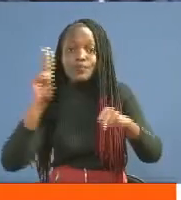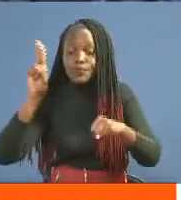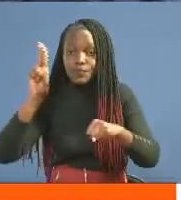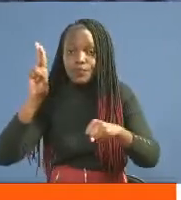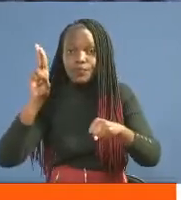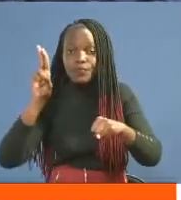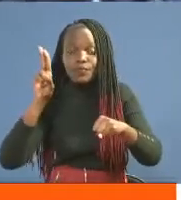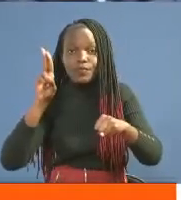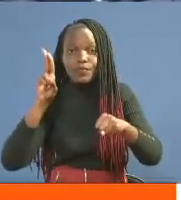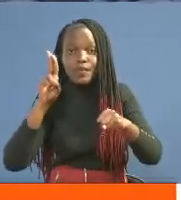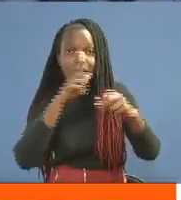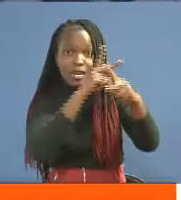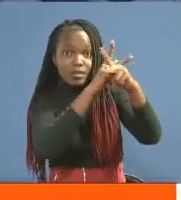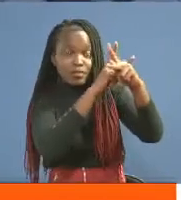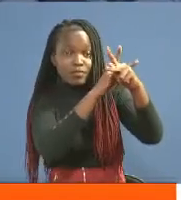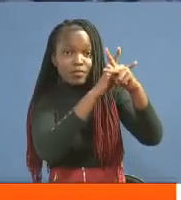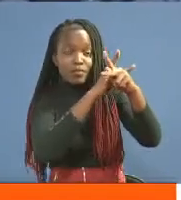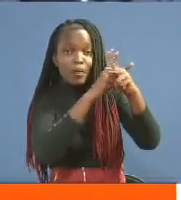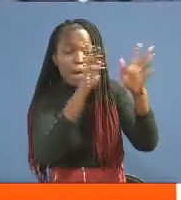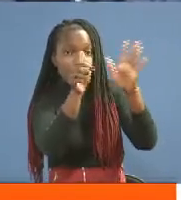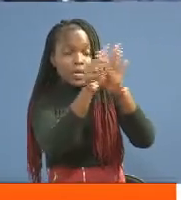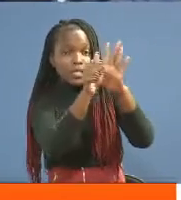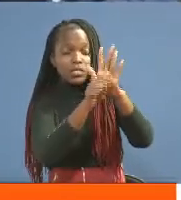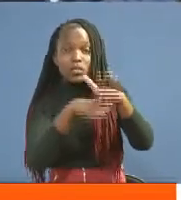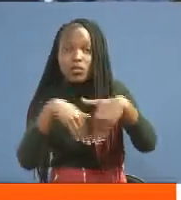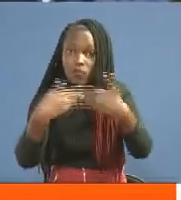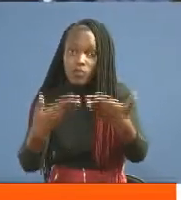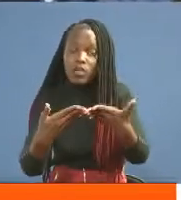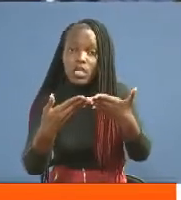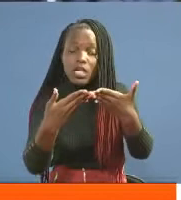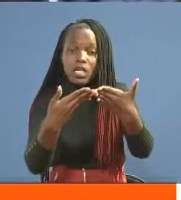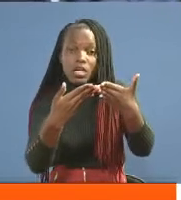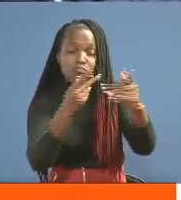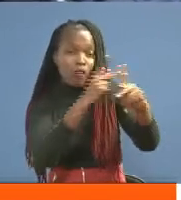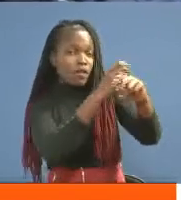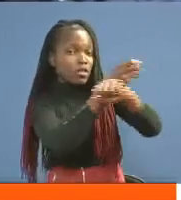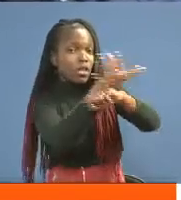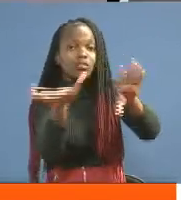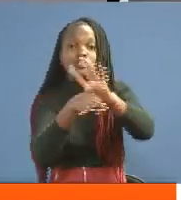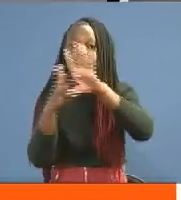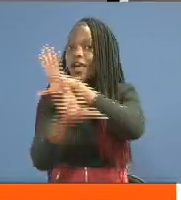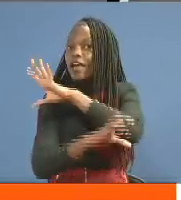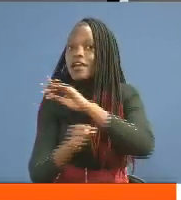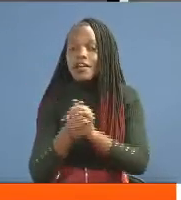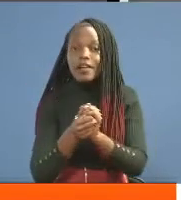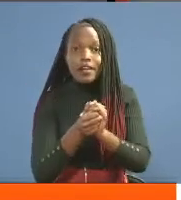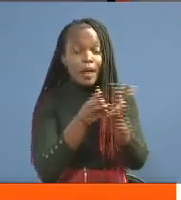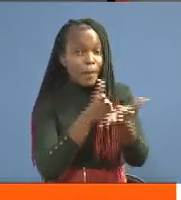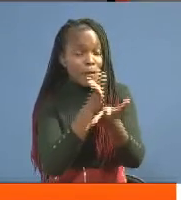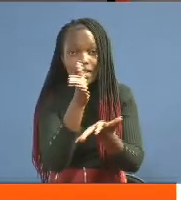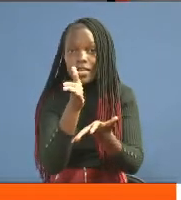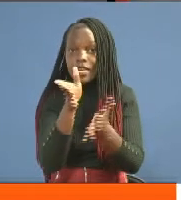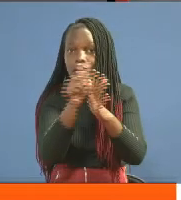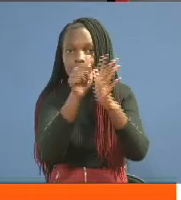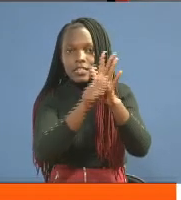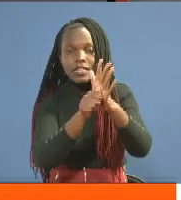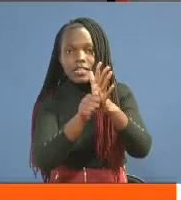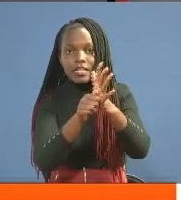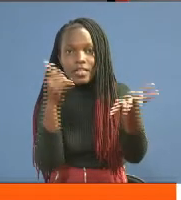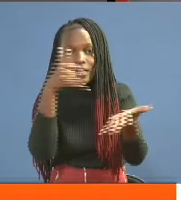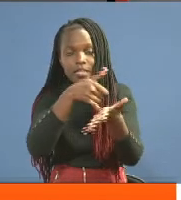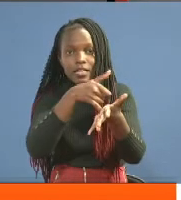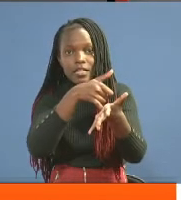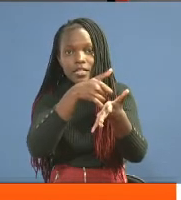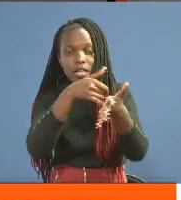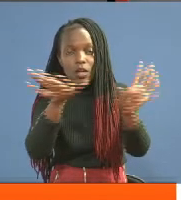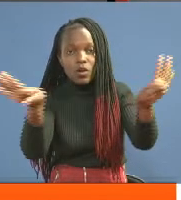issued a number of restriction measures in order to combat the spread of COVID-19 in the country. Among the measures included